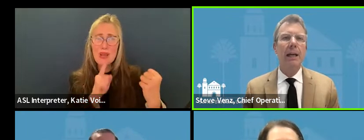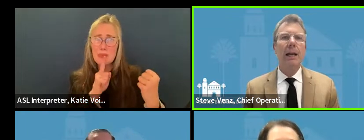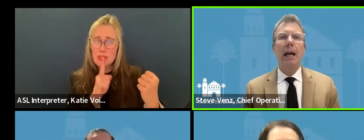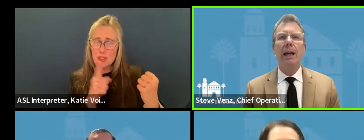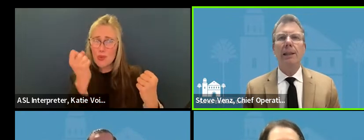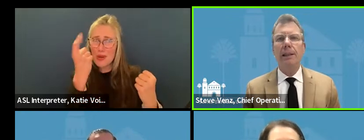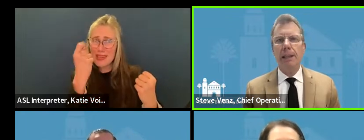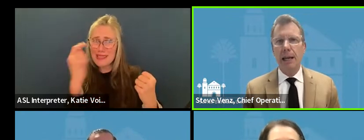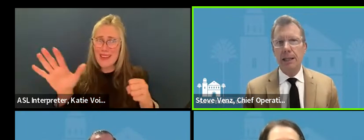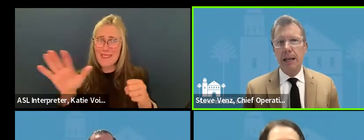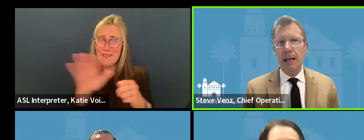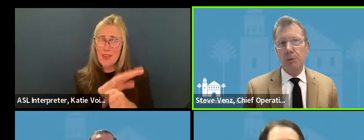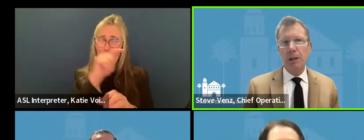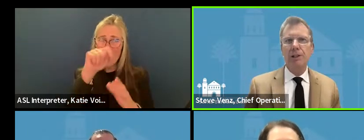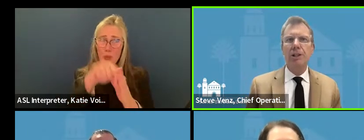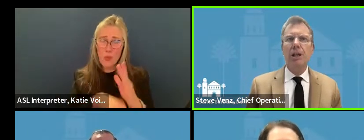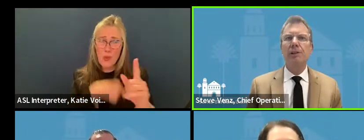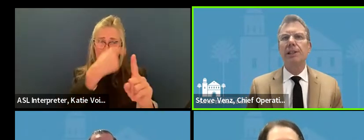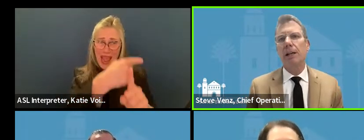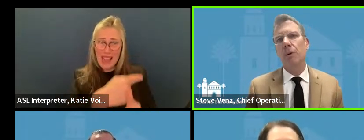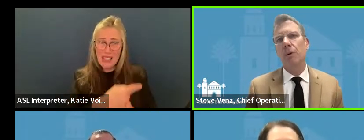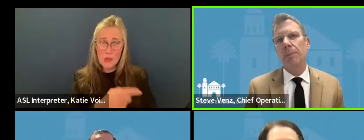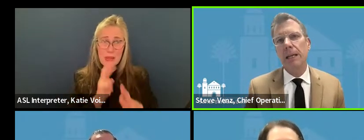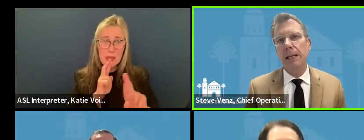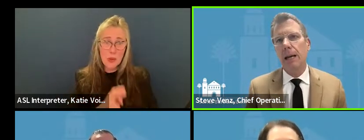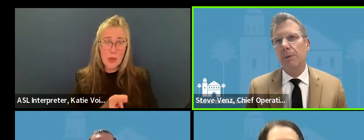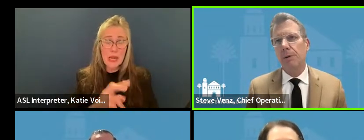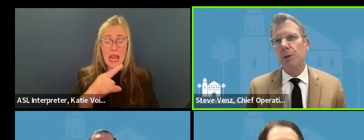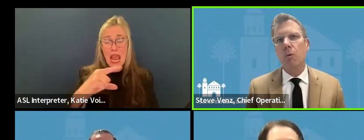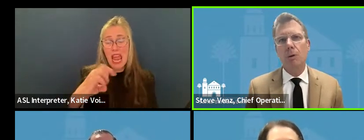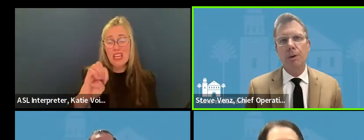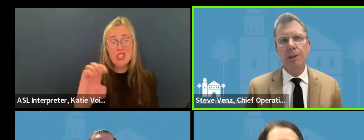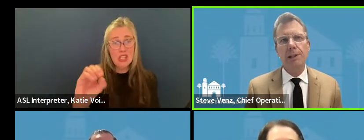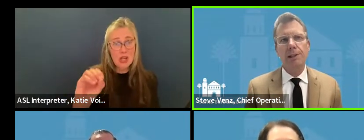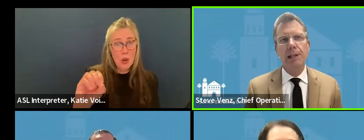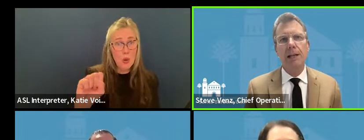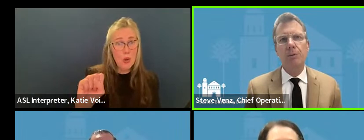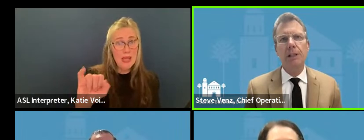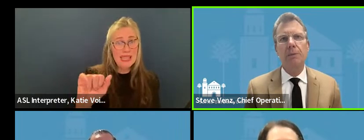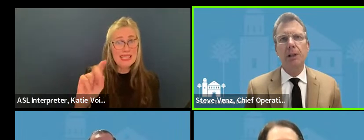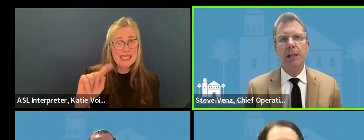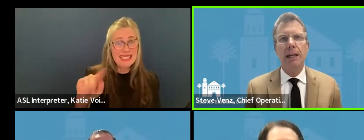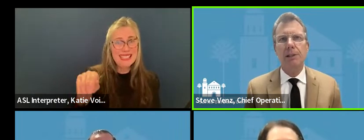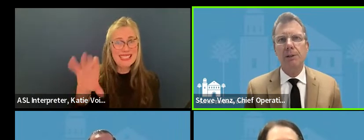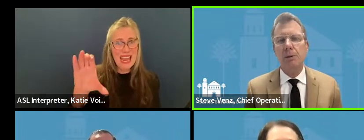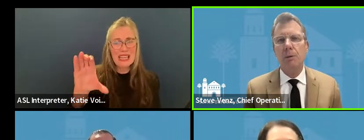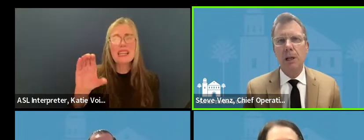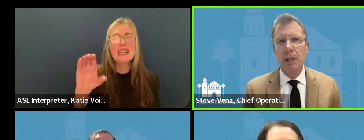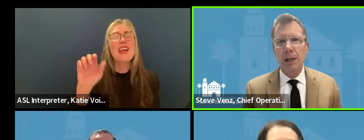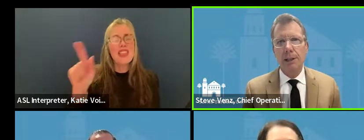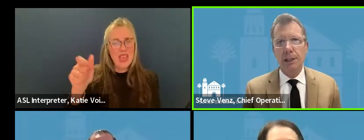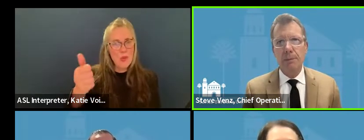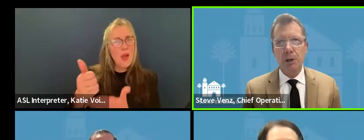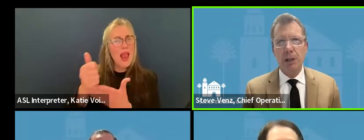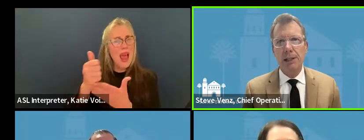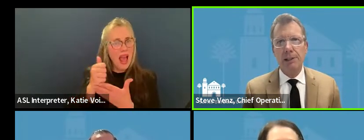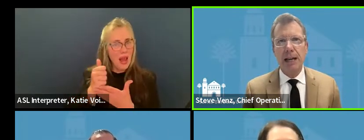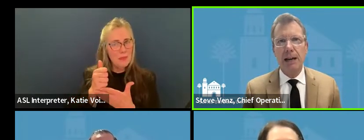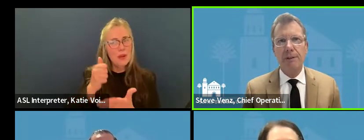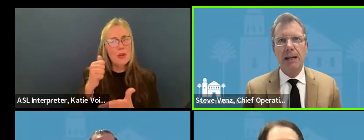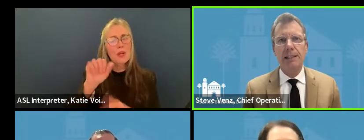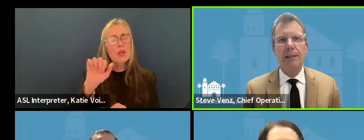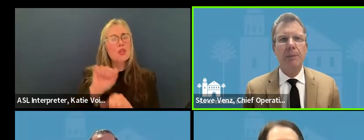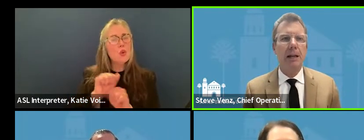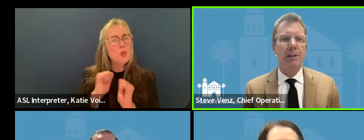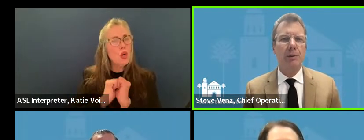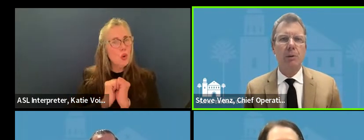fully. And then as well, Geosyntec will be able to work with us as we communicate to the community and